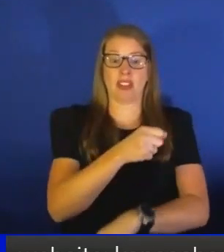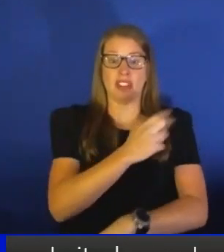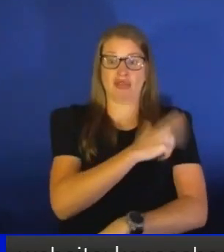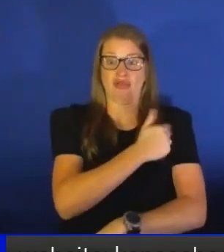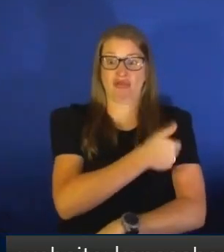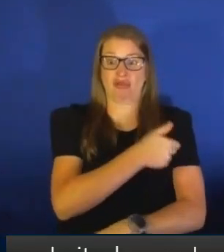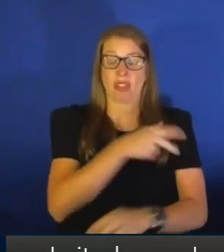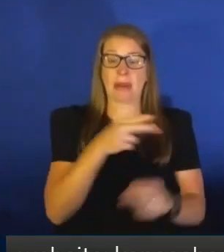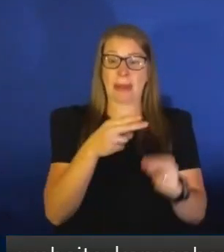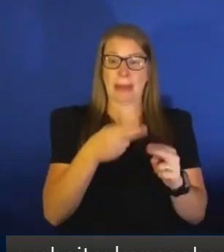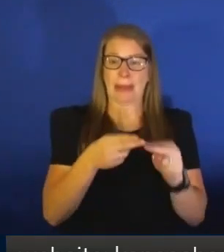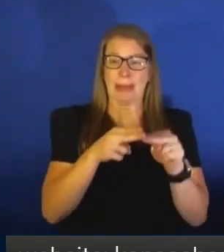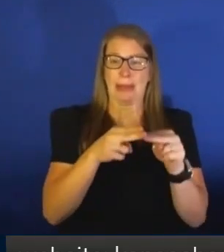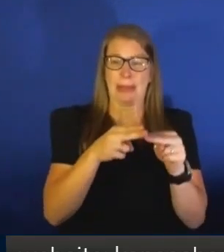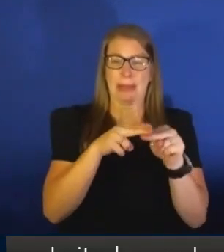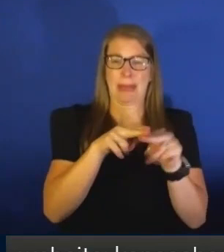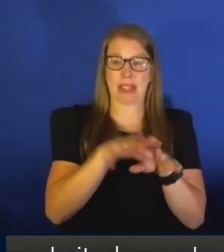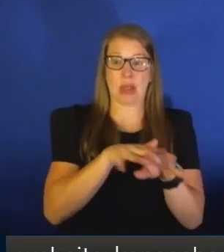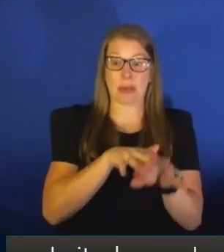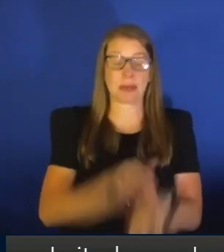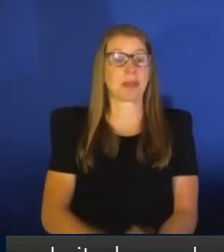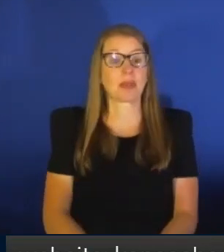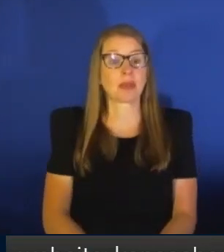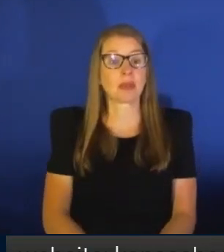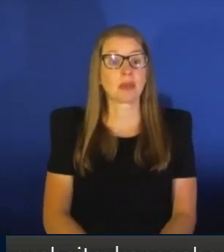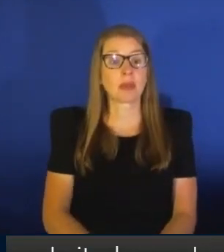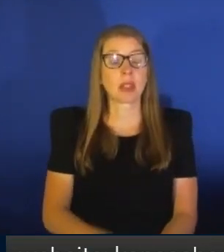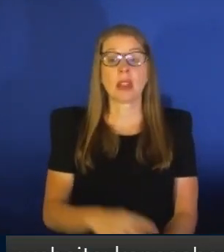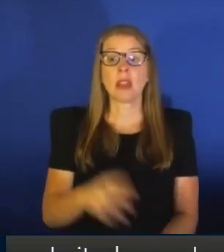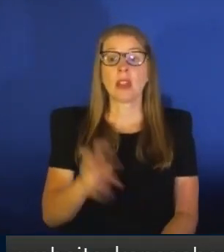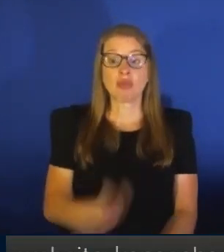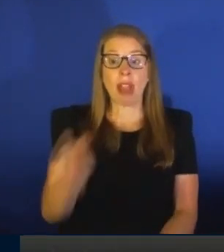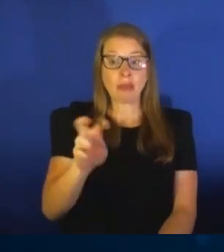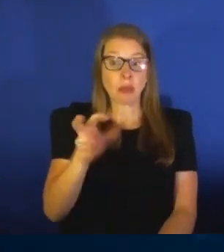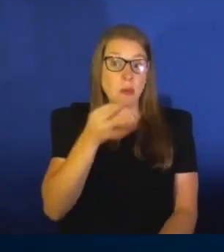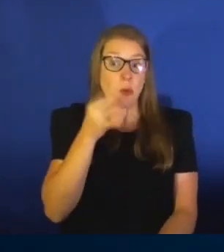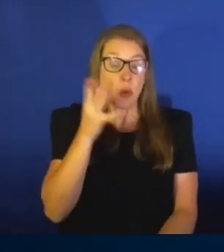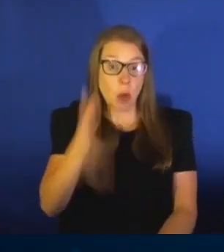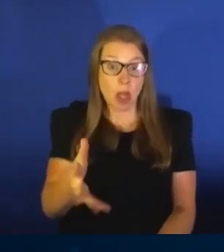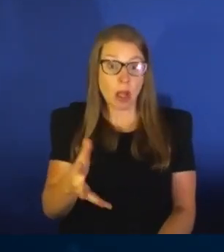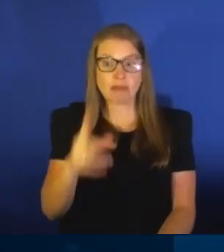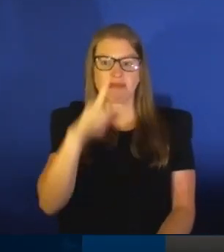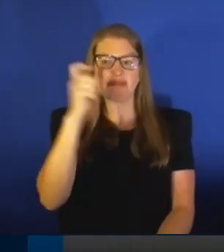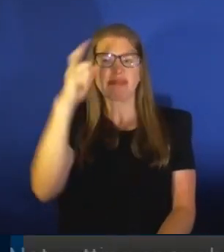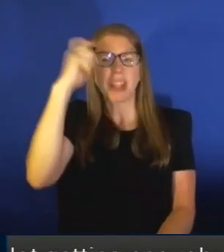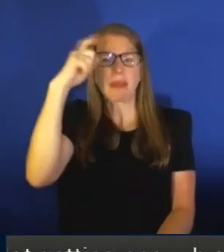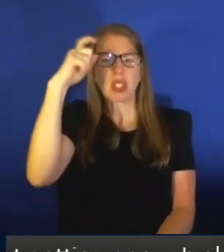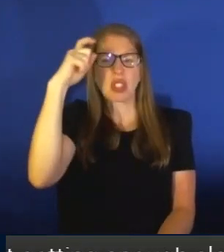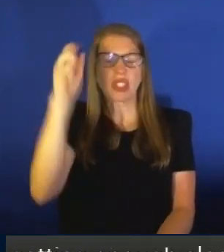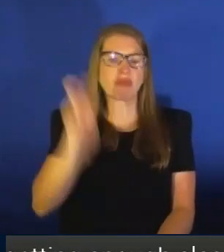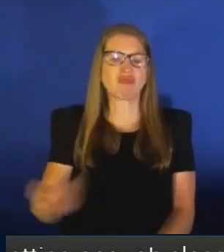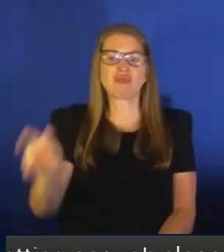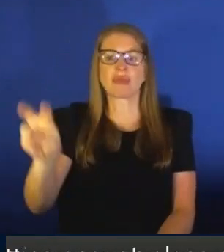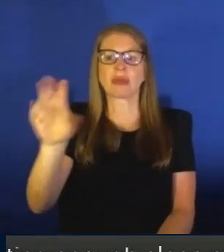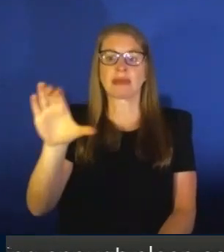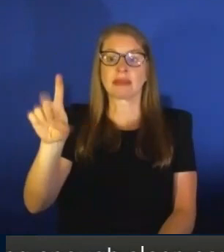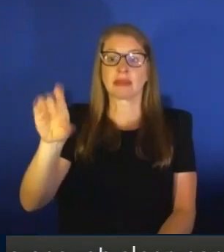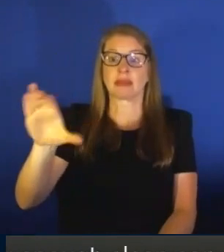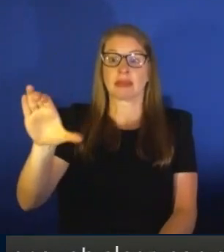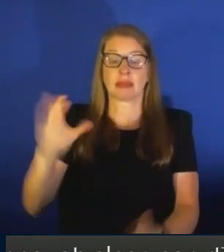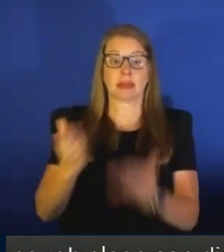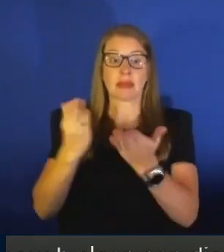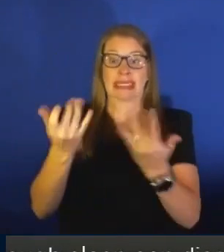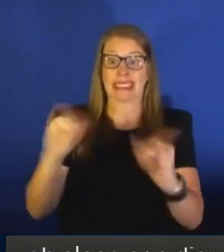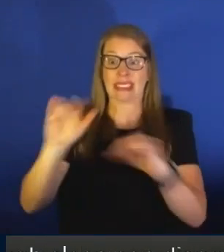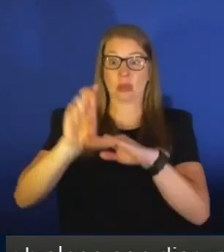far. Dr. Hawkinson, we're going to be traveling a lot coming up over the summer, as you know. CDC recommending still wearing a mask